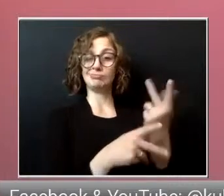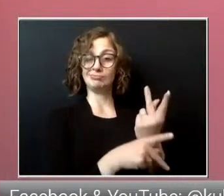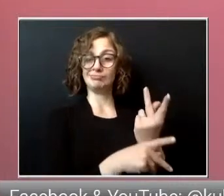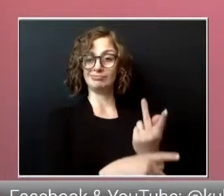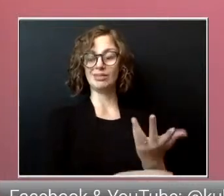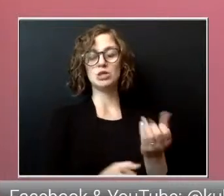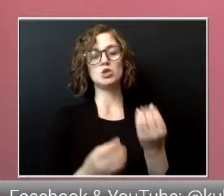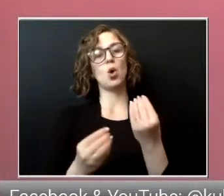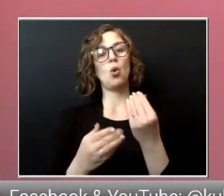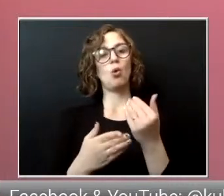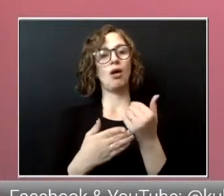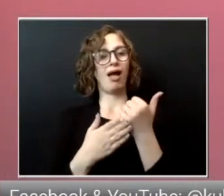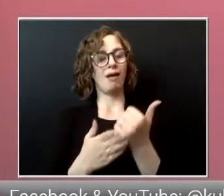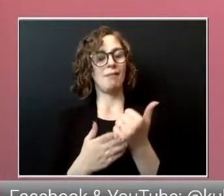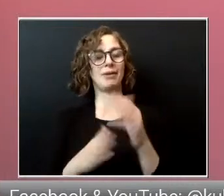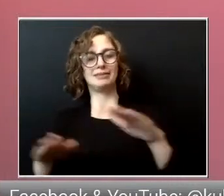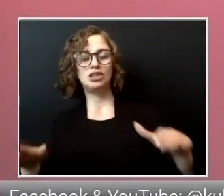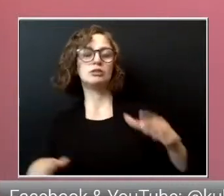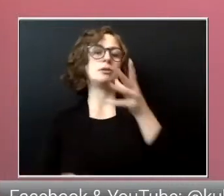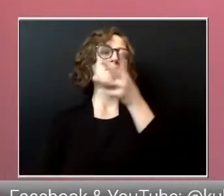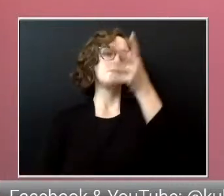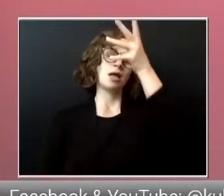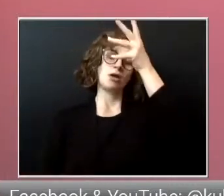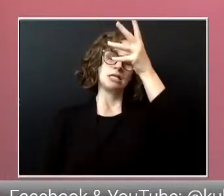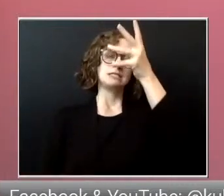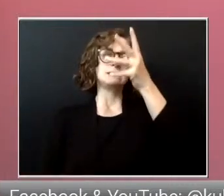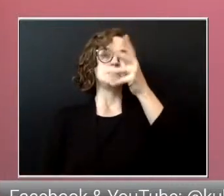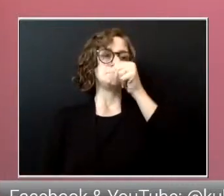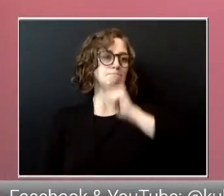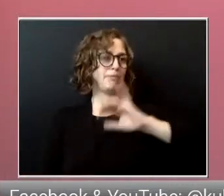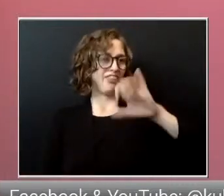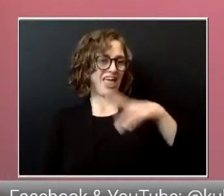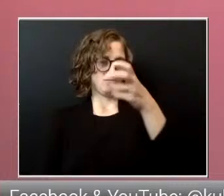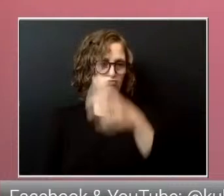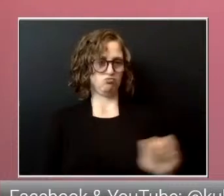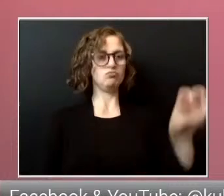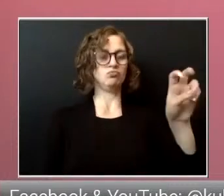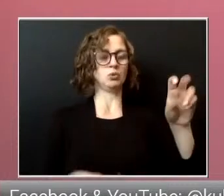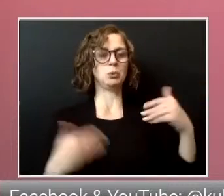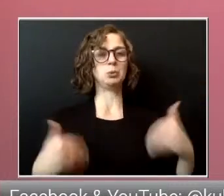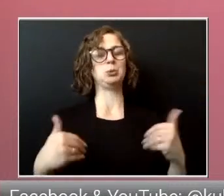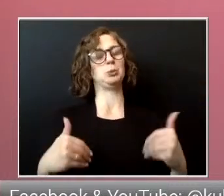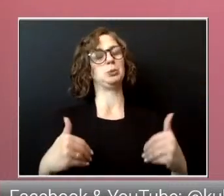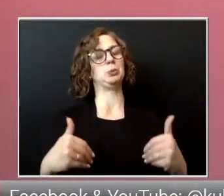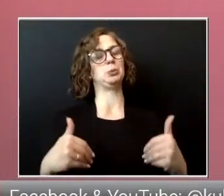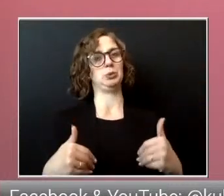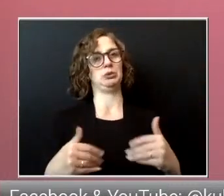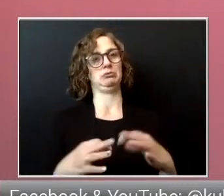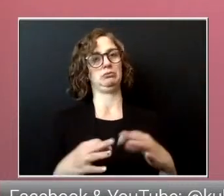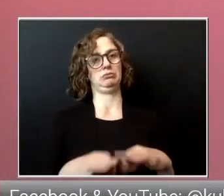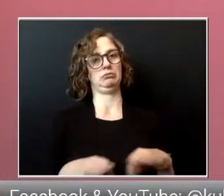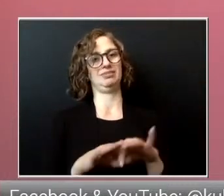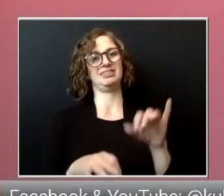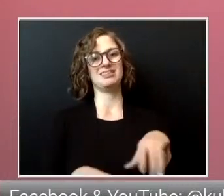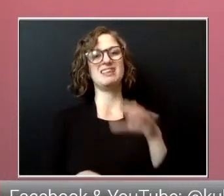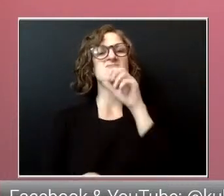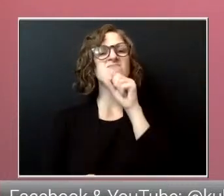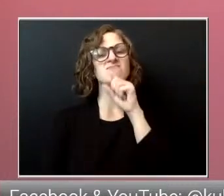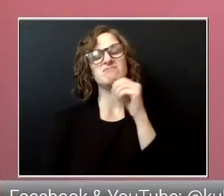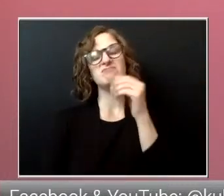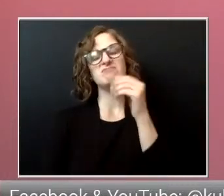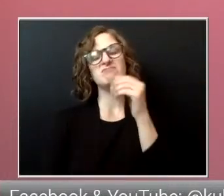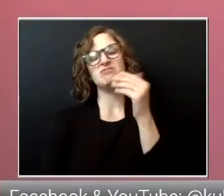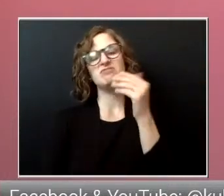and parents get through that part is one of the things, and that's 15 to 18 years from now for Archie.